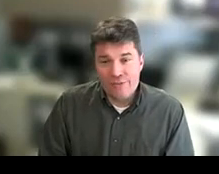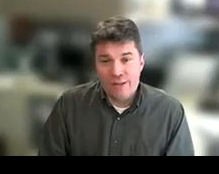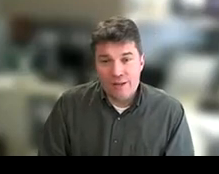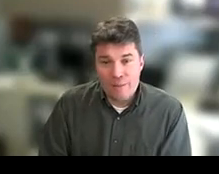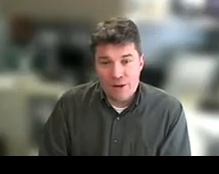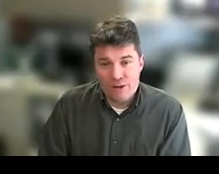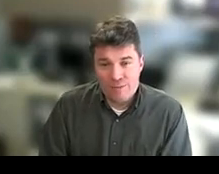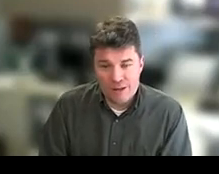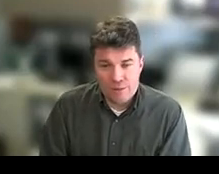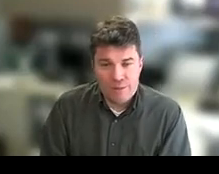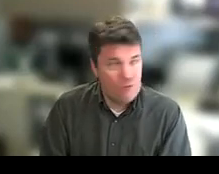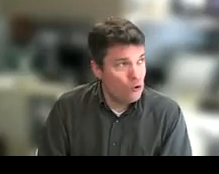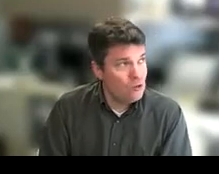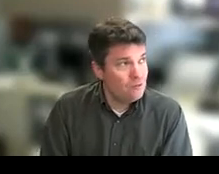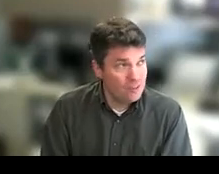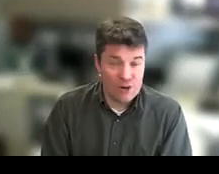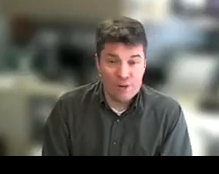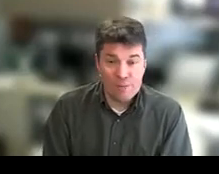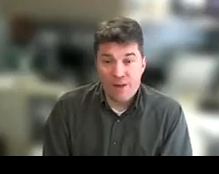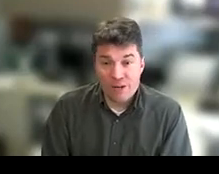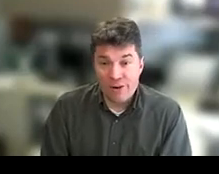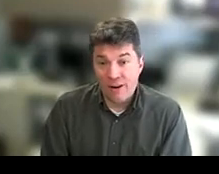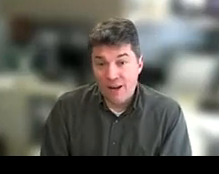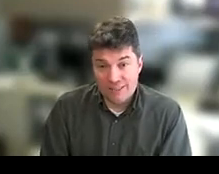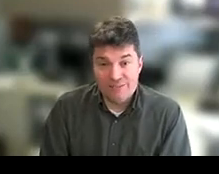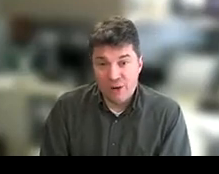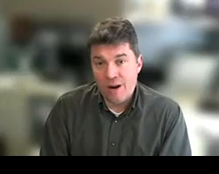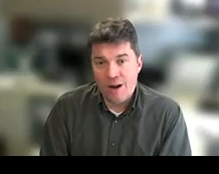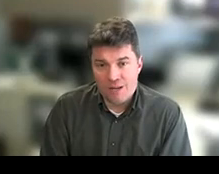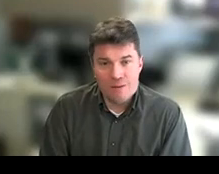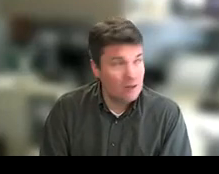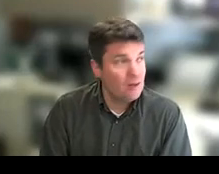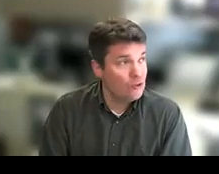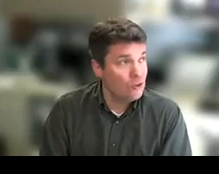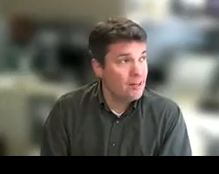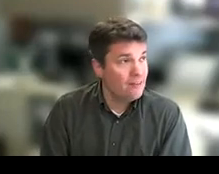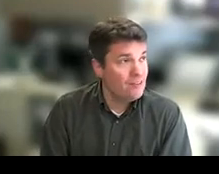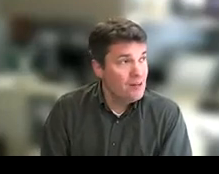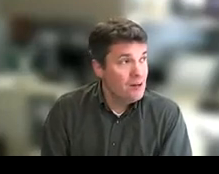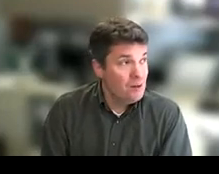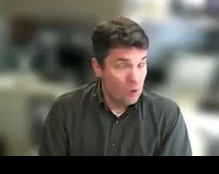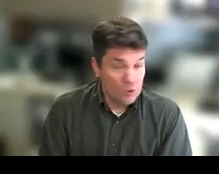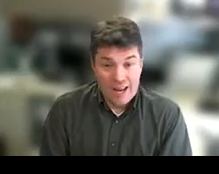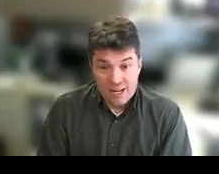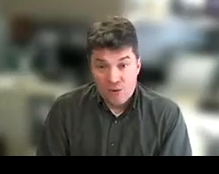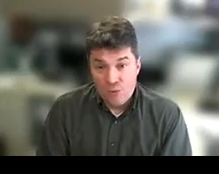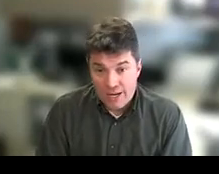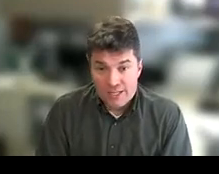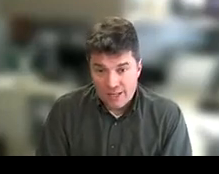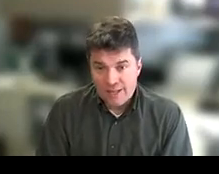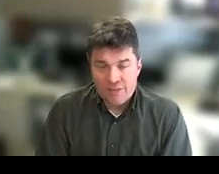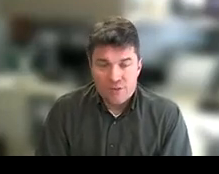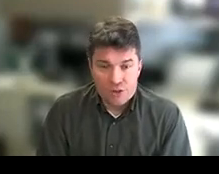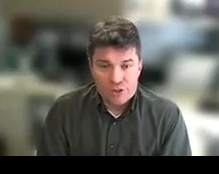Culturally deaf, I mentioned them a little bit before. Severe to profound hearing loss is very common among culturally deaf, most